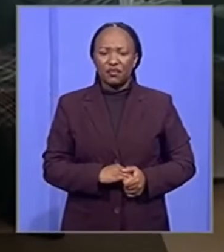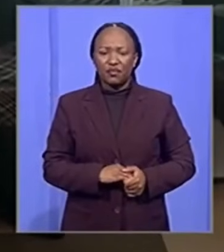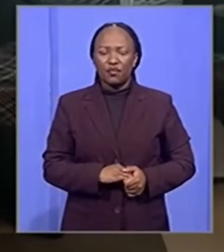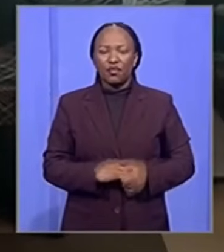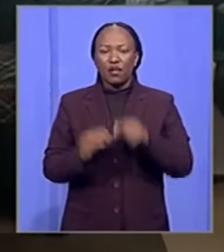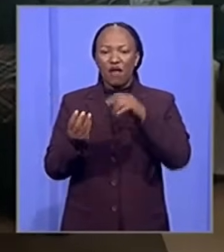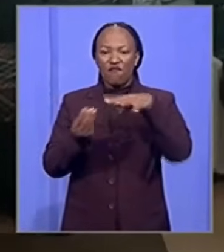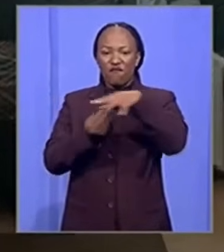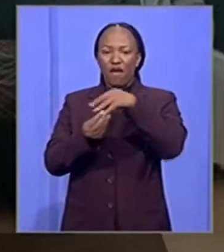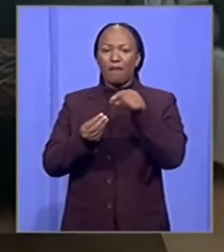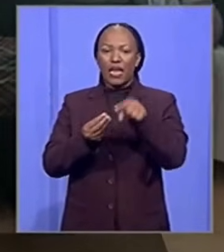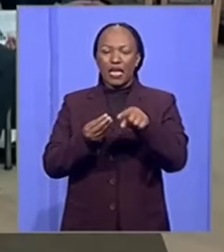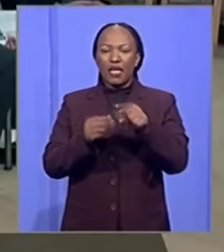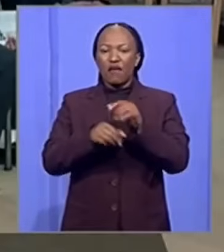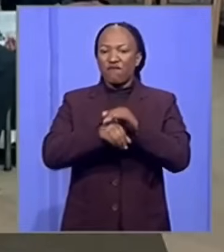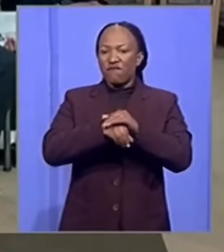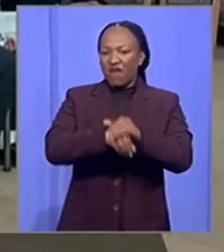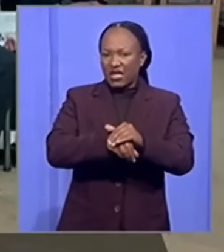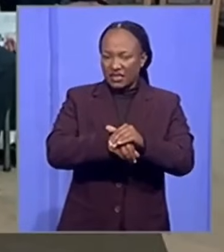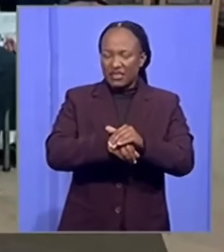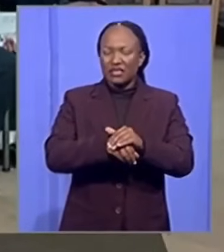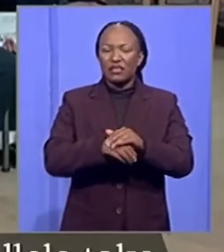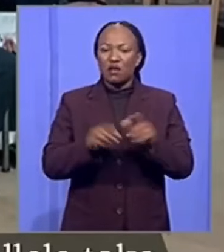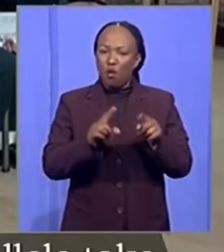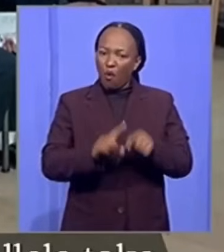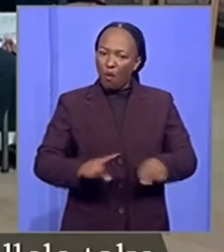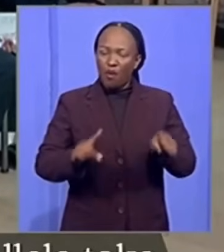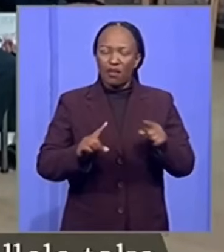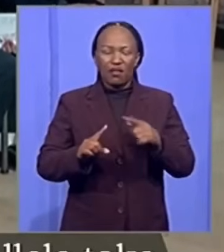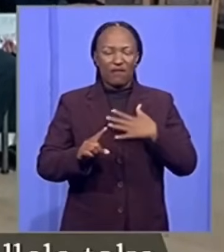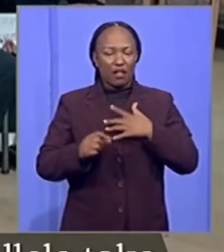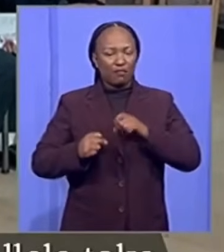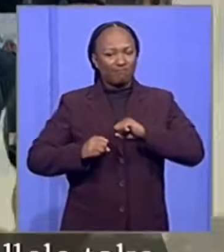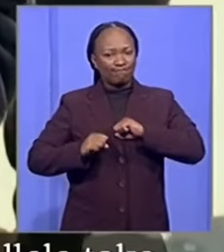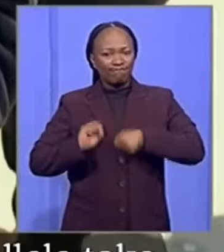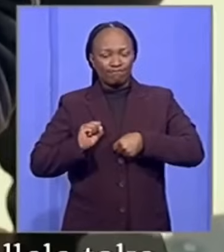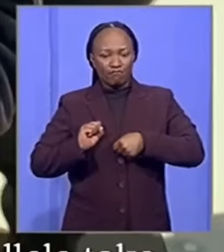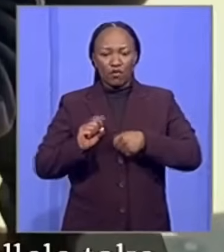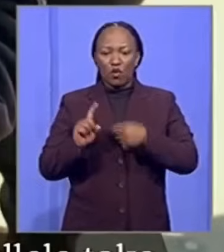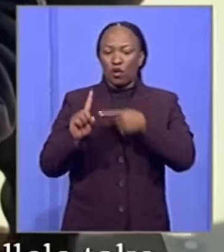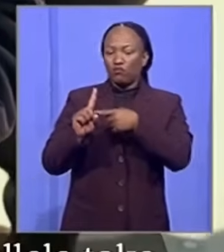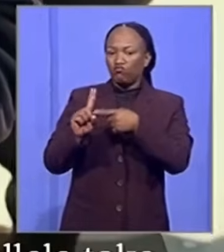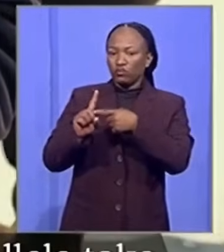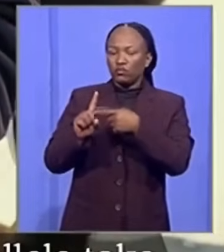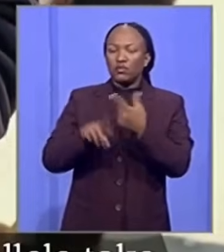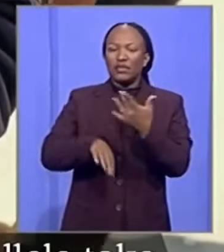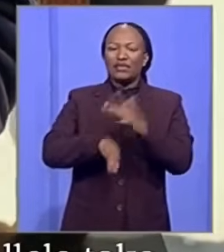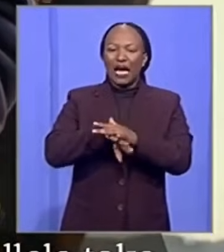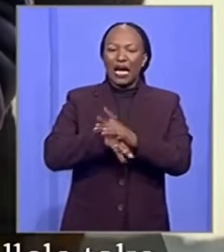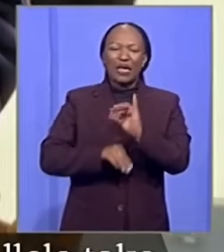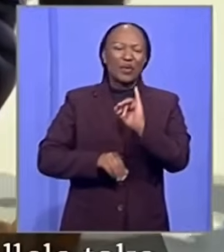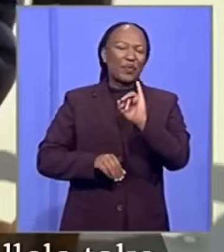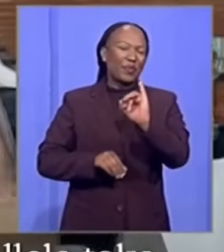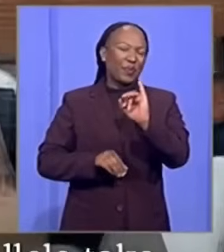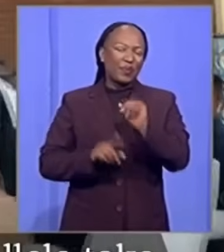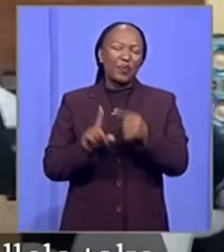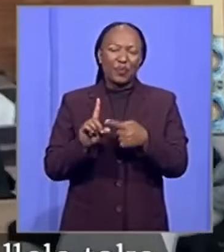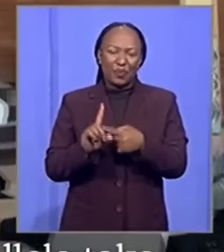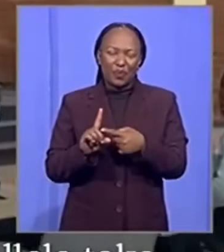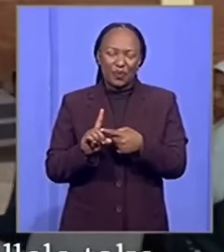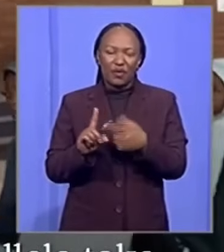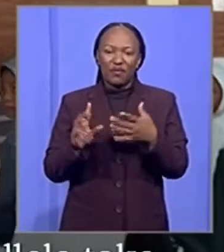Balelapa baahi le metswalle ba ntse ba utlwisitswe bohloko ke lefu le sehloho leo Karabelo Pudumo a hlokahetseng ka lona.